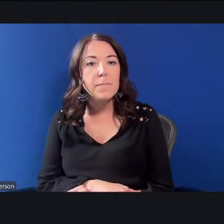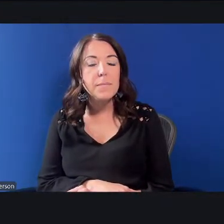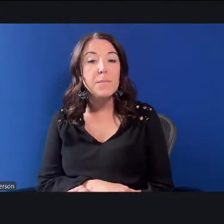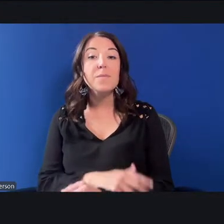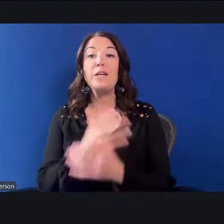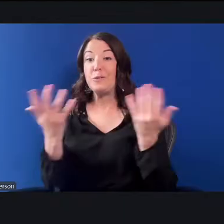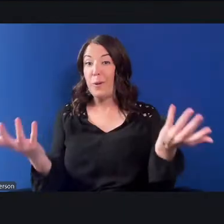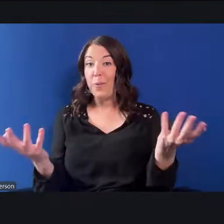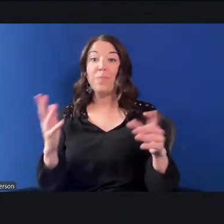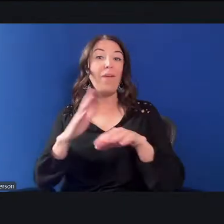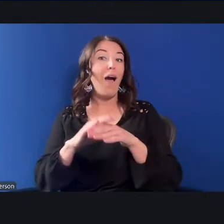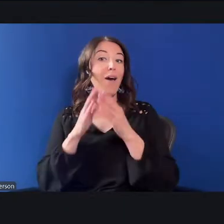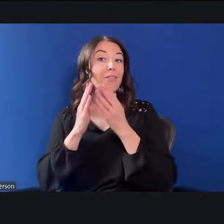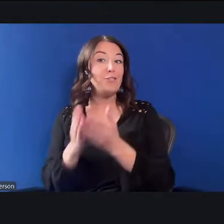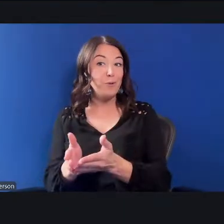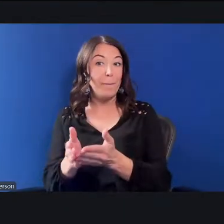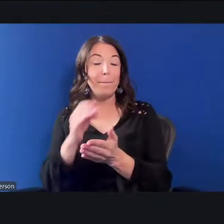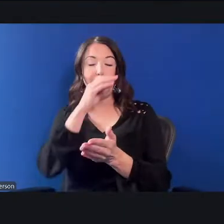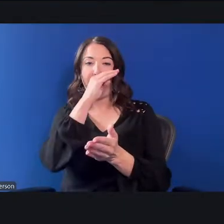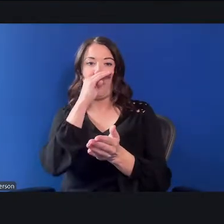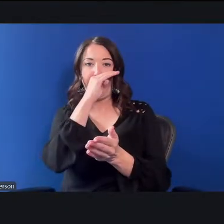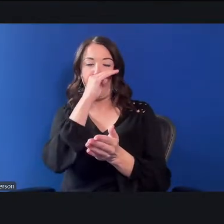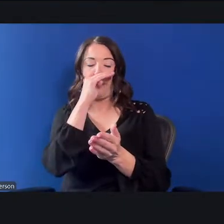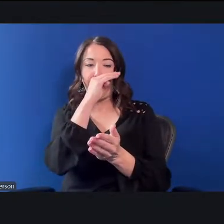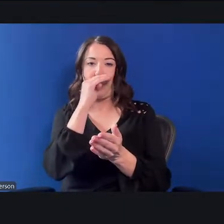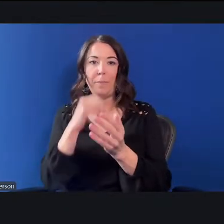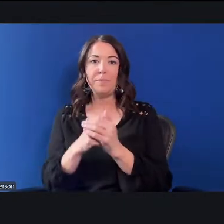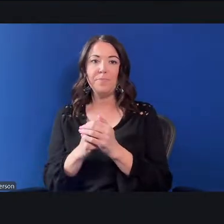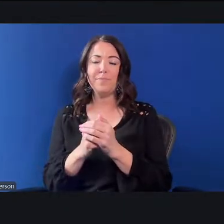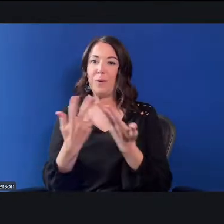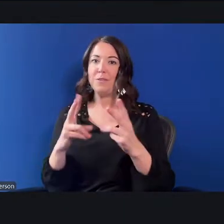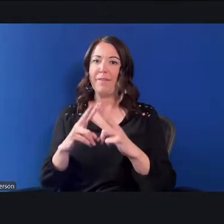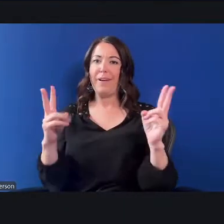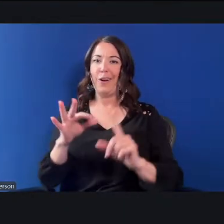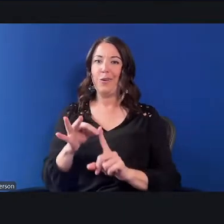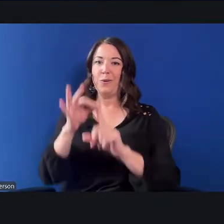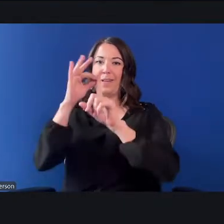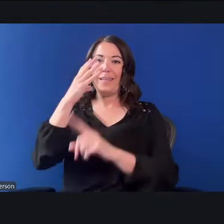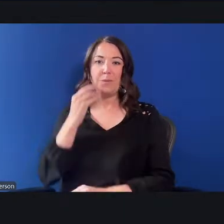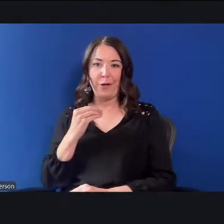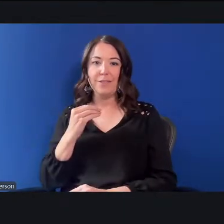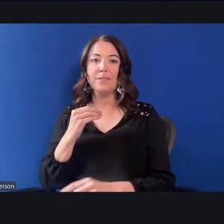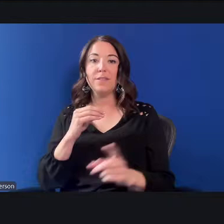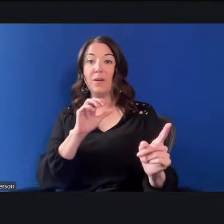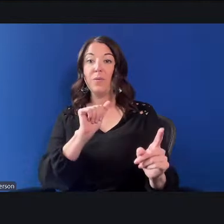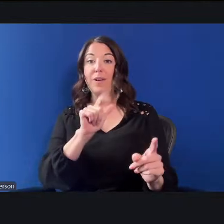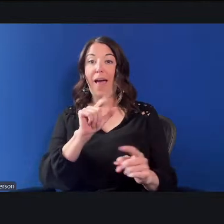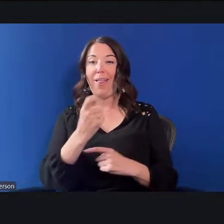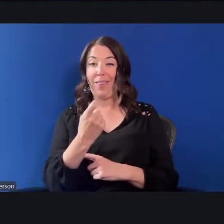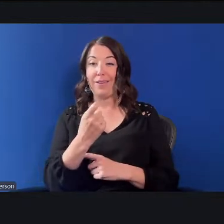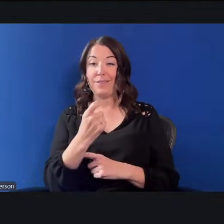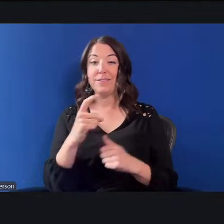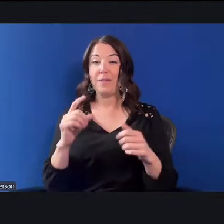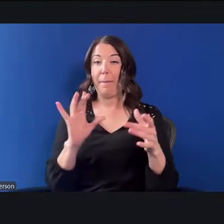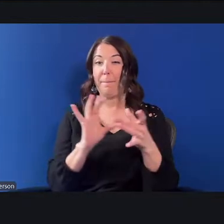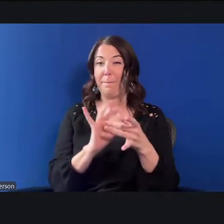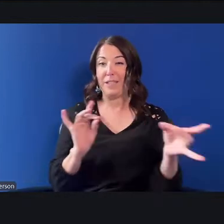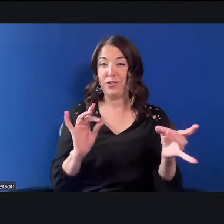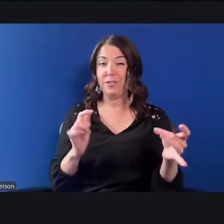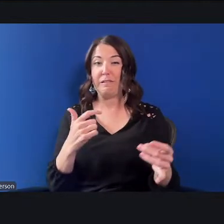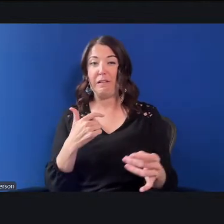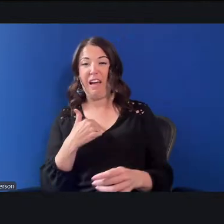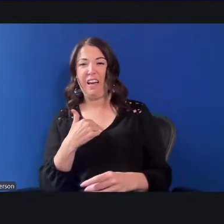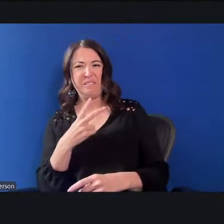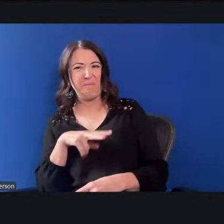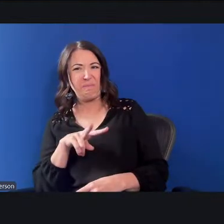the trip, it was something that is something very unique. Like, so when Alex first mentioned it, I didn't really fully